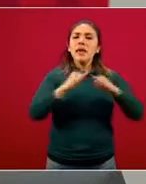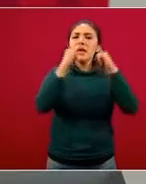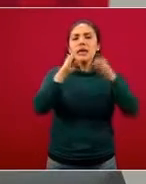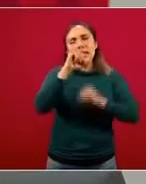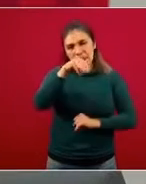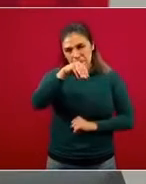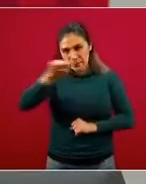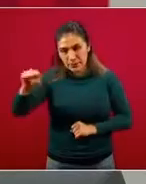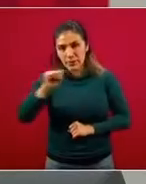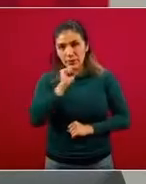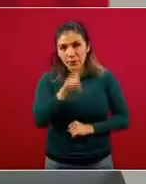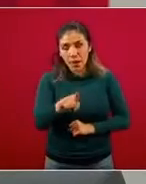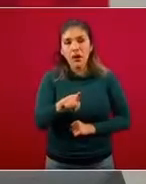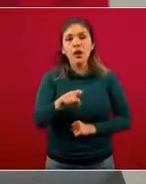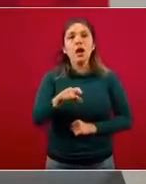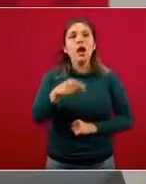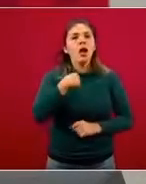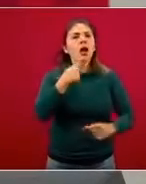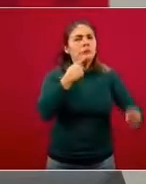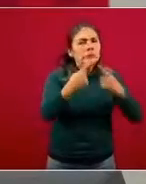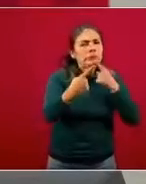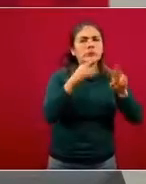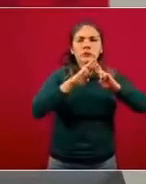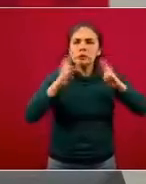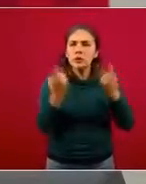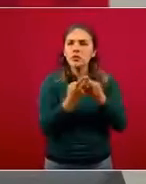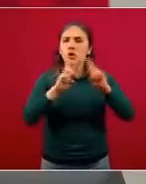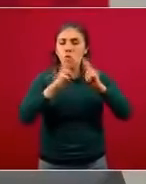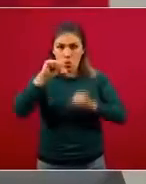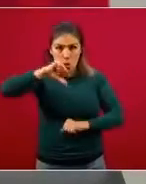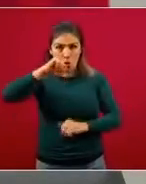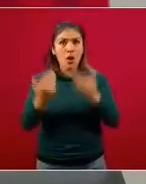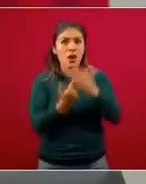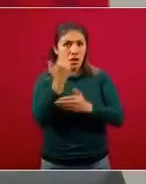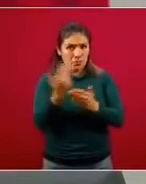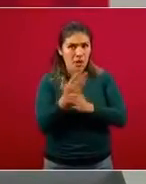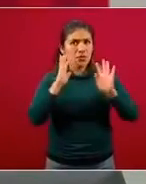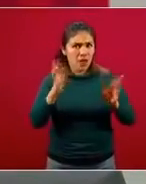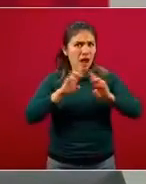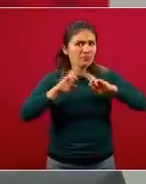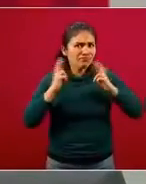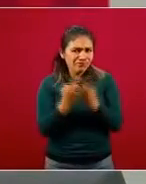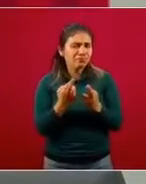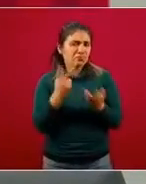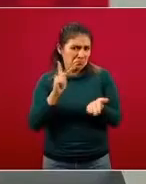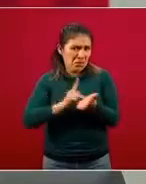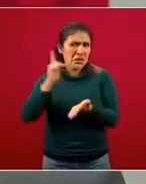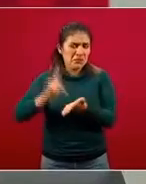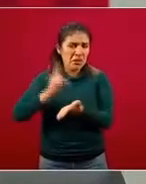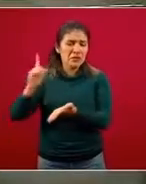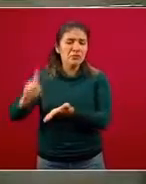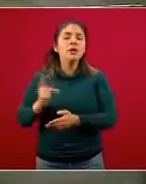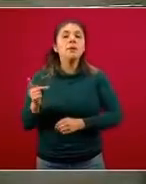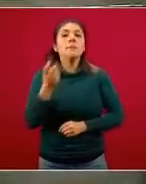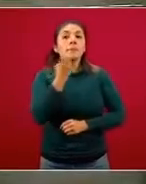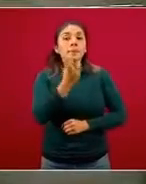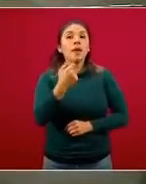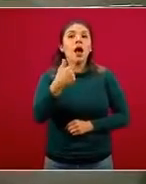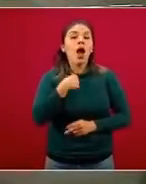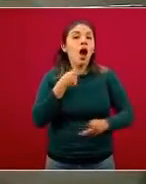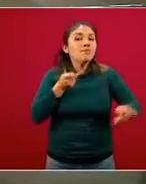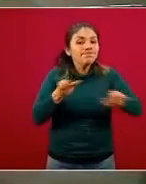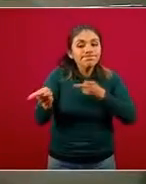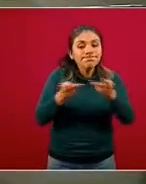Moctezuma Barragan, the Mexican Social Security Institute, and we have all had many meetings. Today we had numerous meetings talking